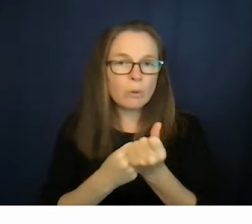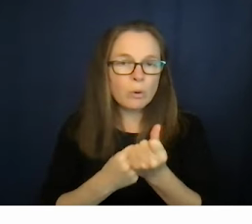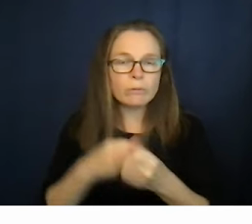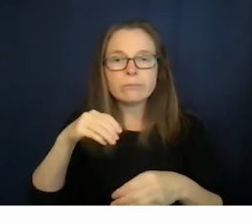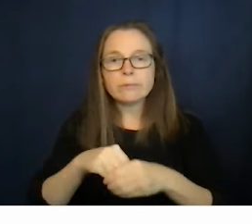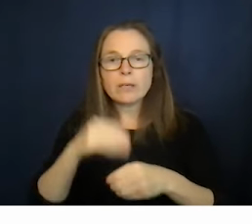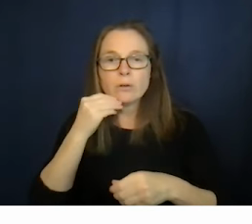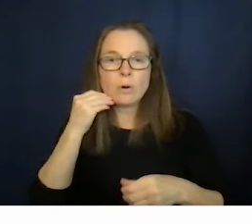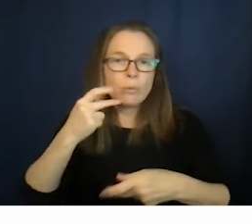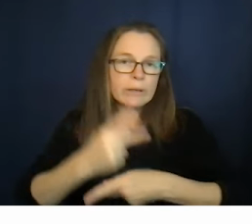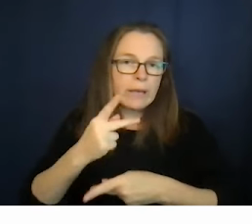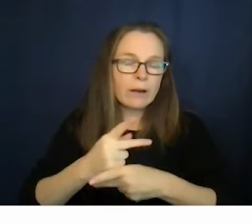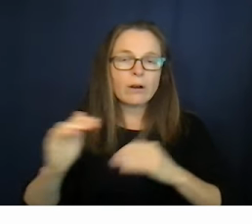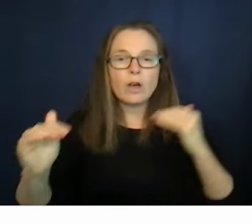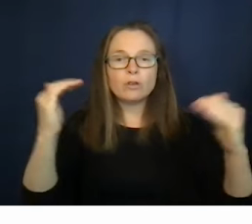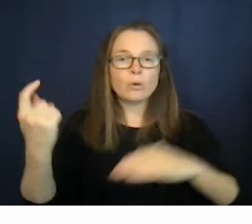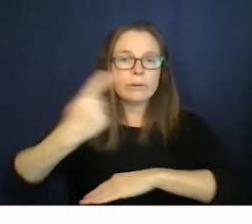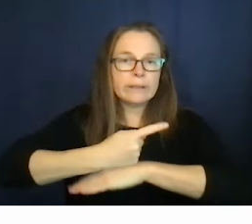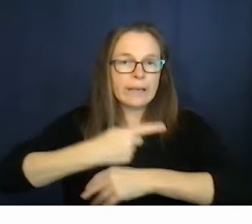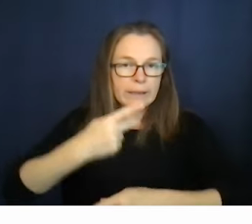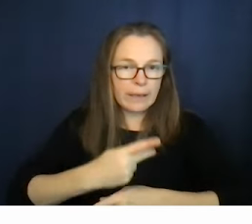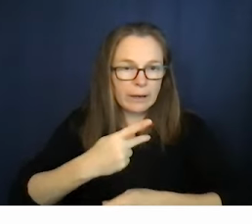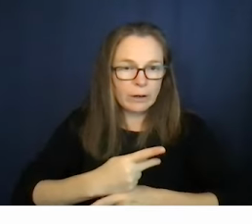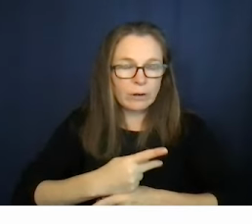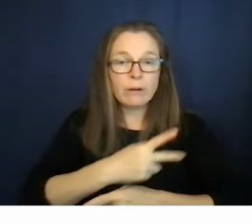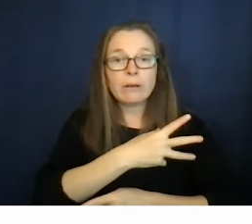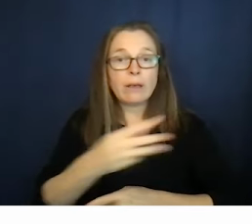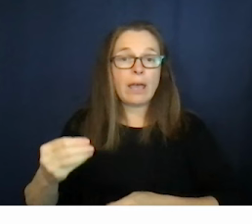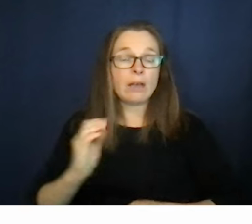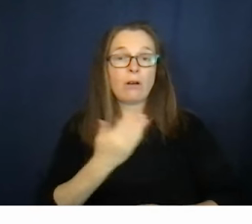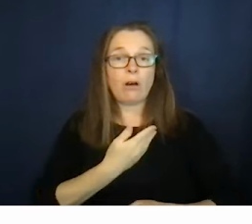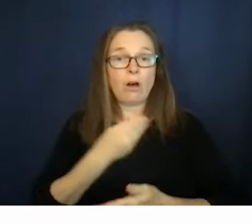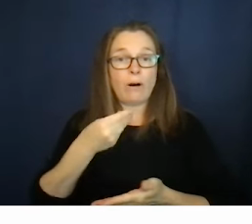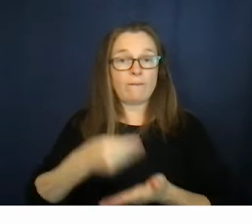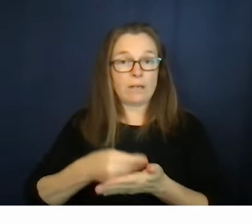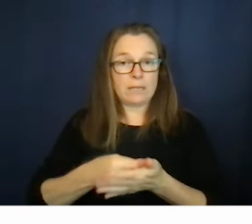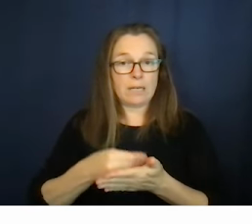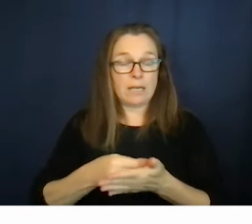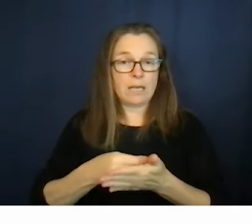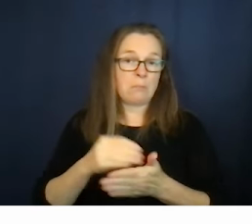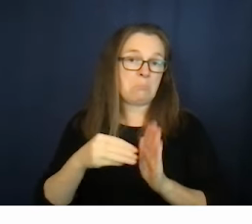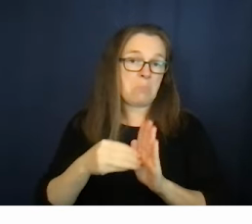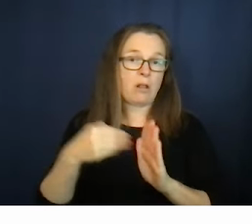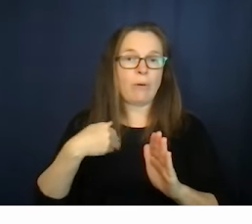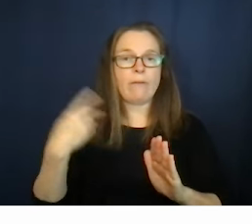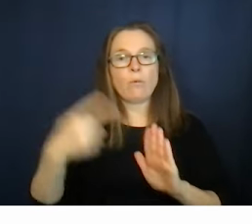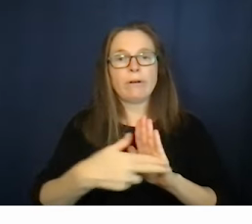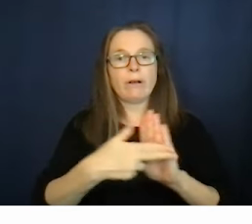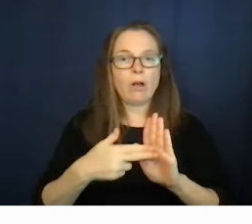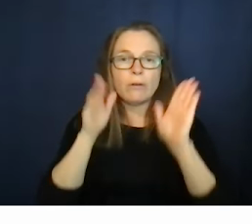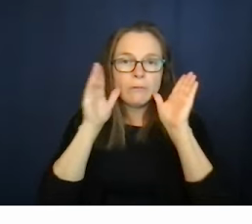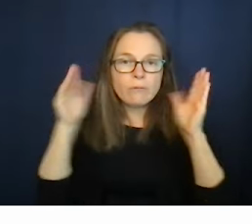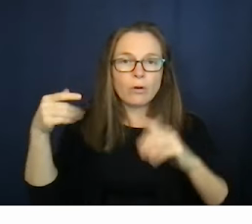adult daycare. And within our funding model, we have a category called focal point